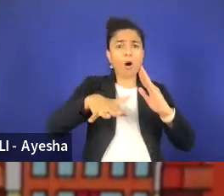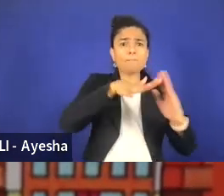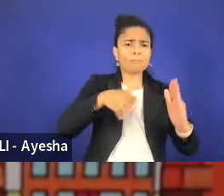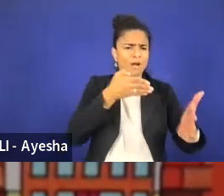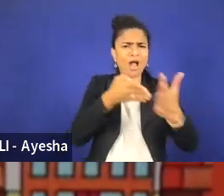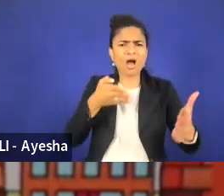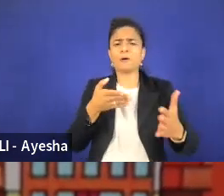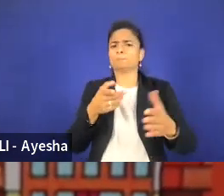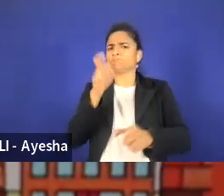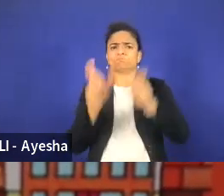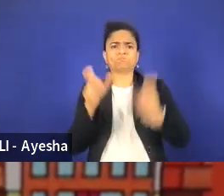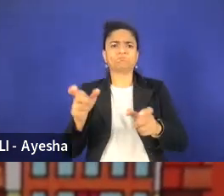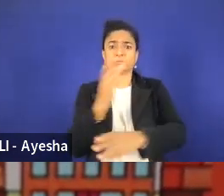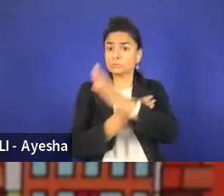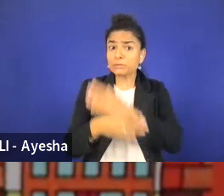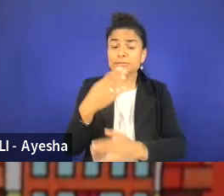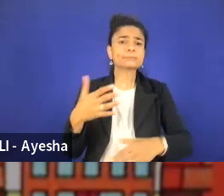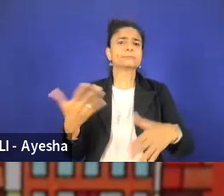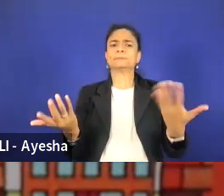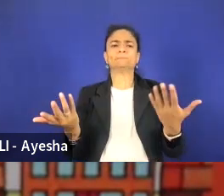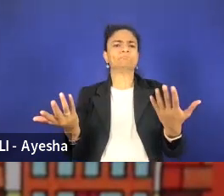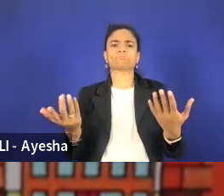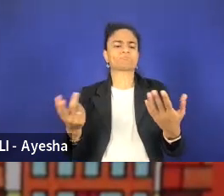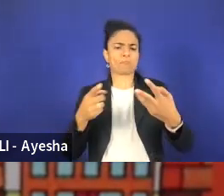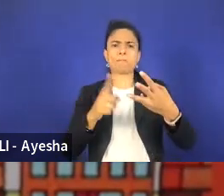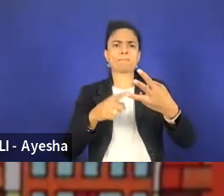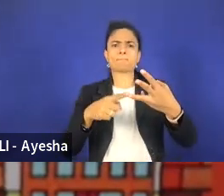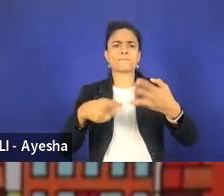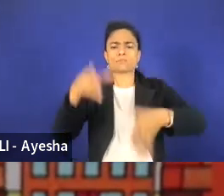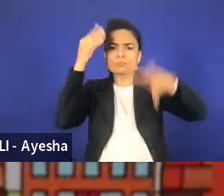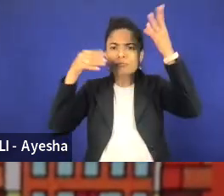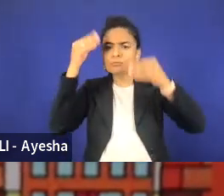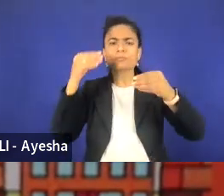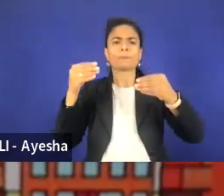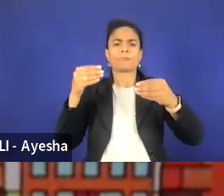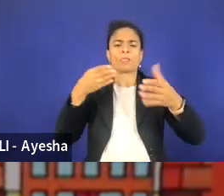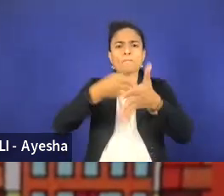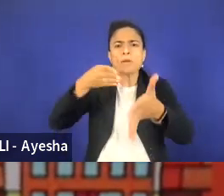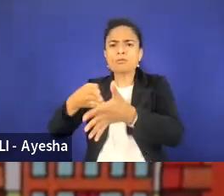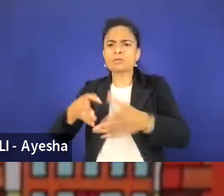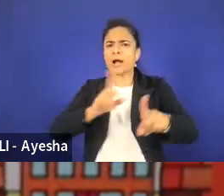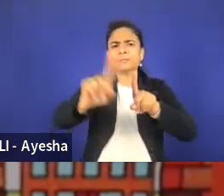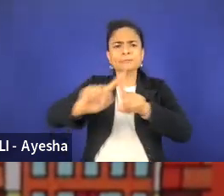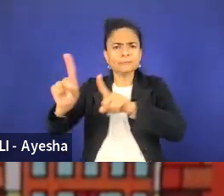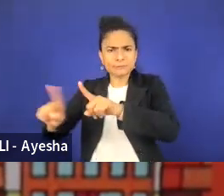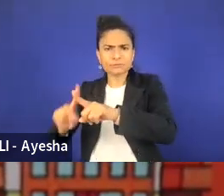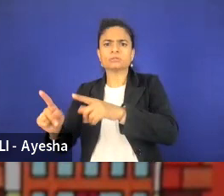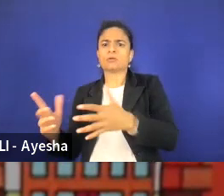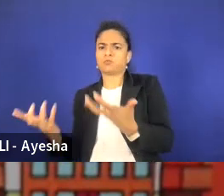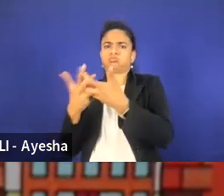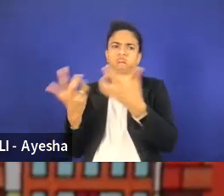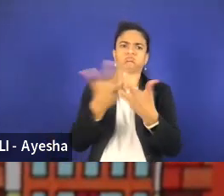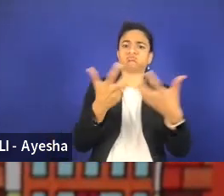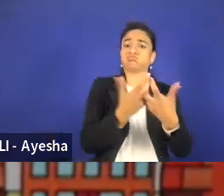current gaps in the scheme that have been identified by the OPDs and have initiated advocacy to